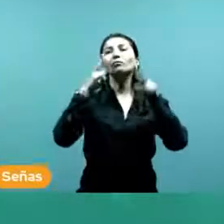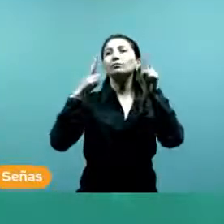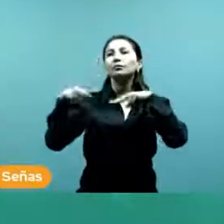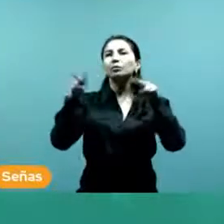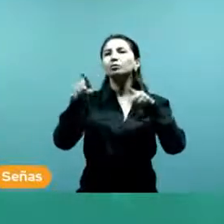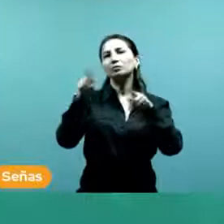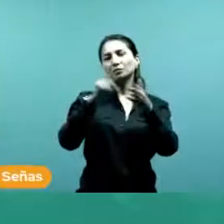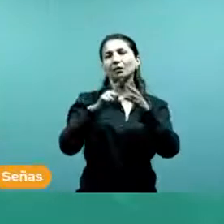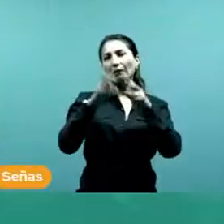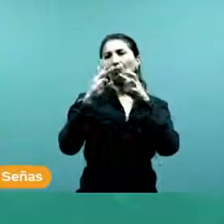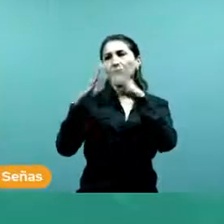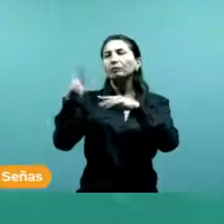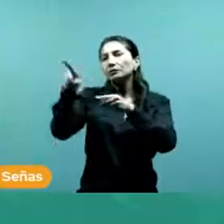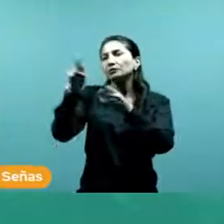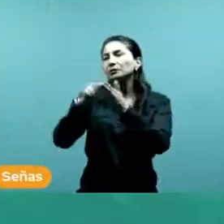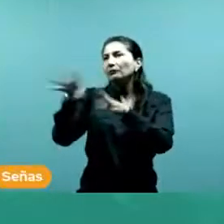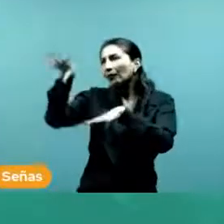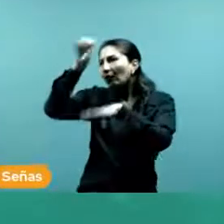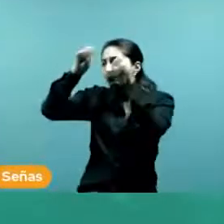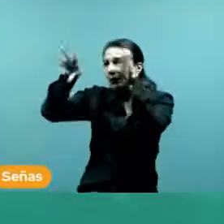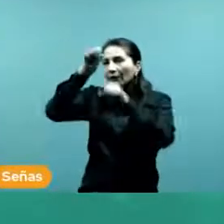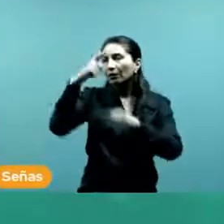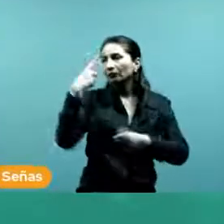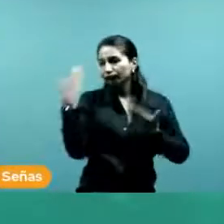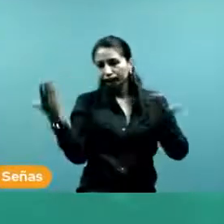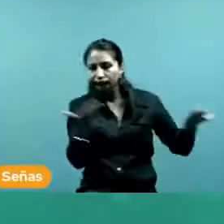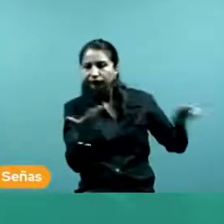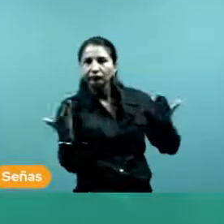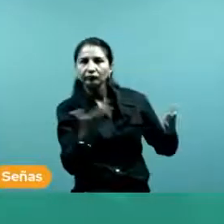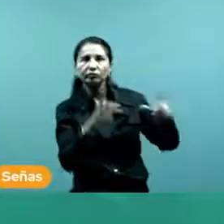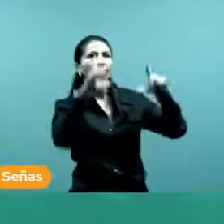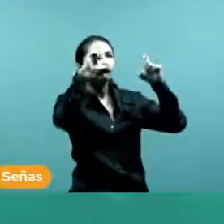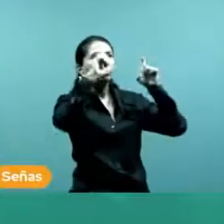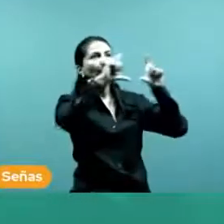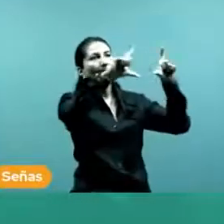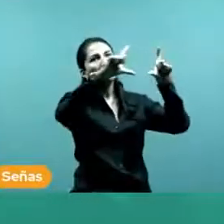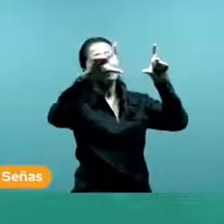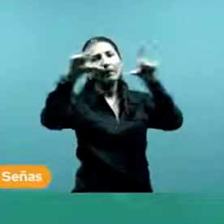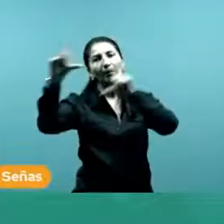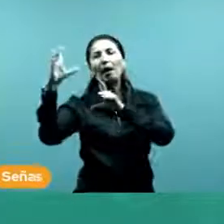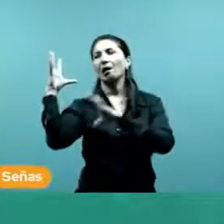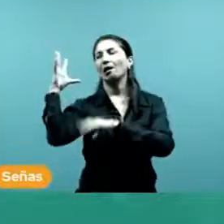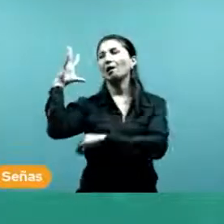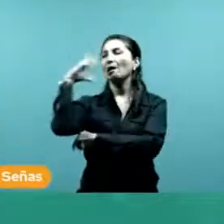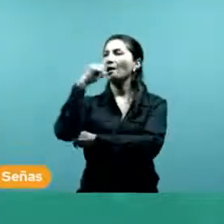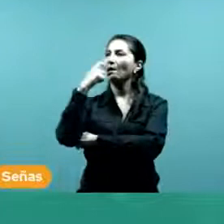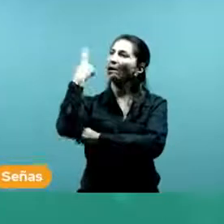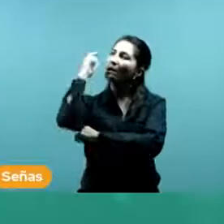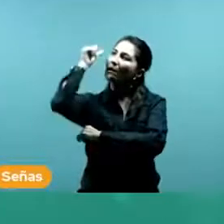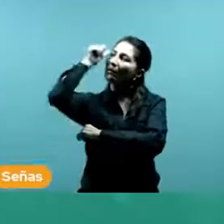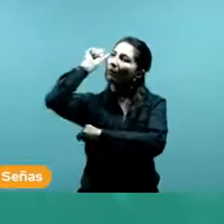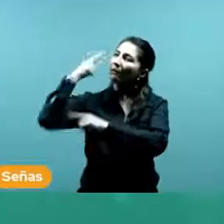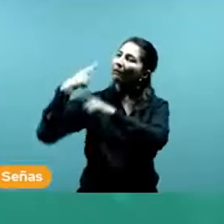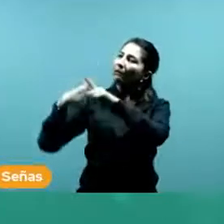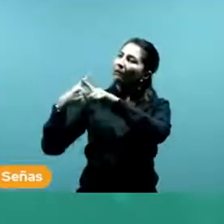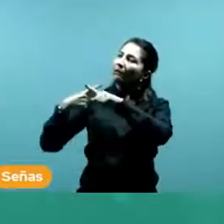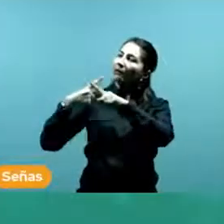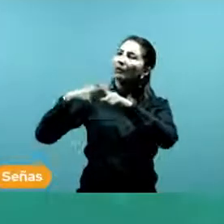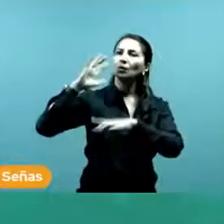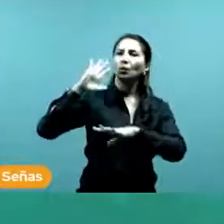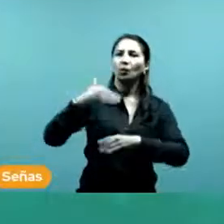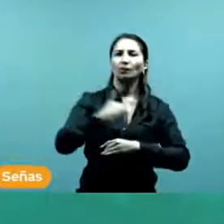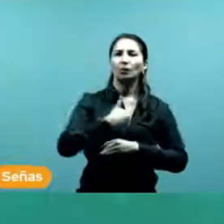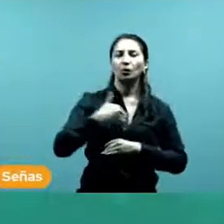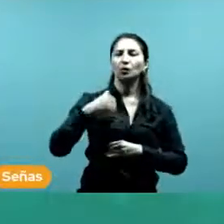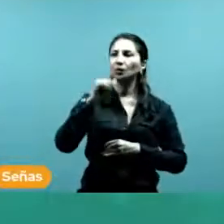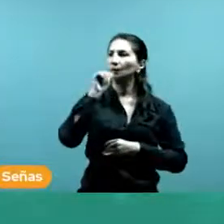you can see some photographs of our main exhibition, unas fotos de nuestras which was exhibiciones created principales, by the survivors of the camp creadas